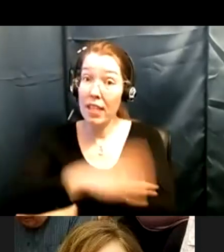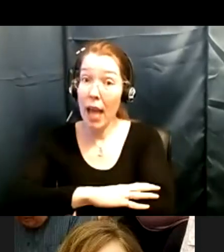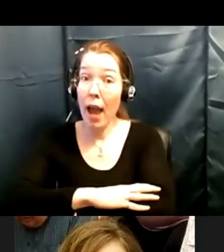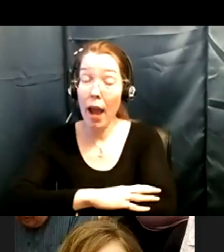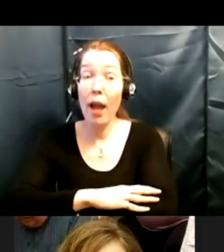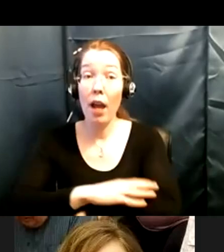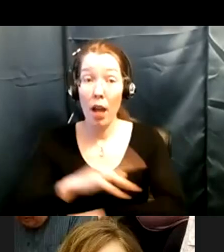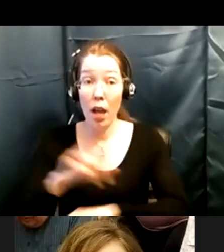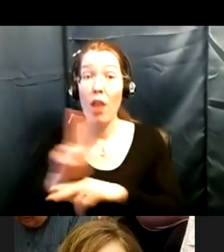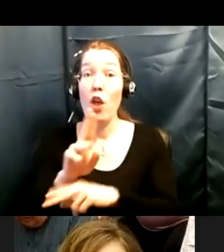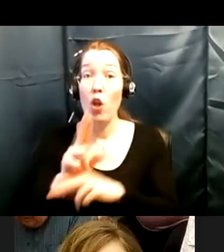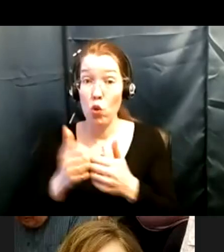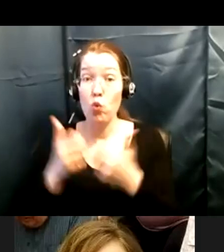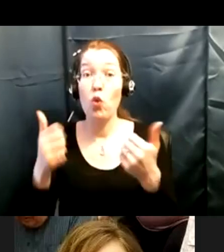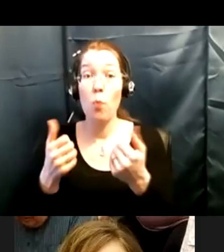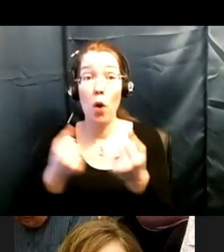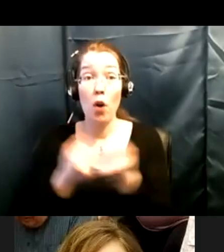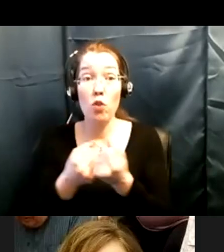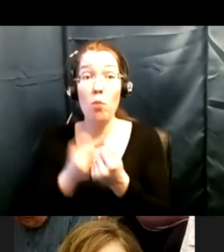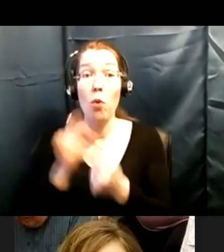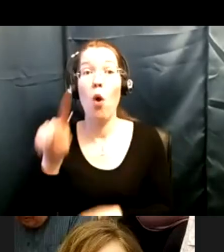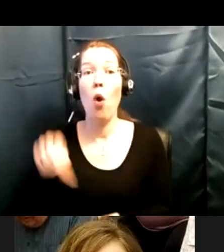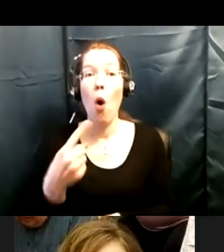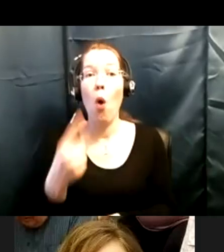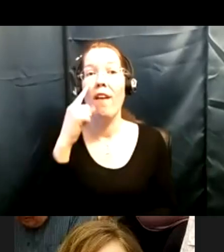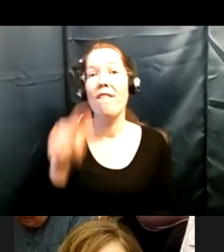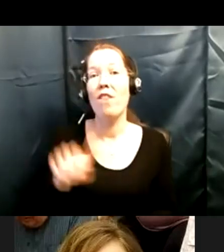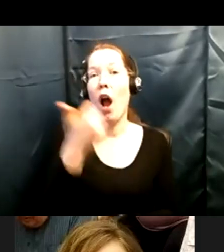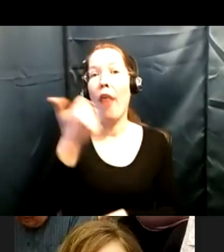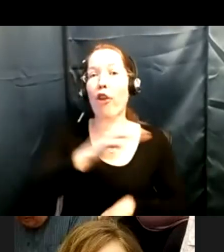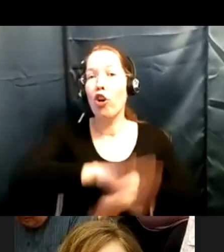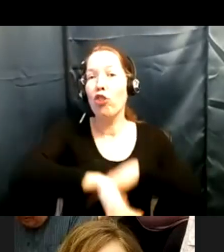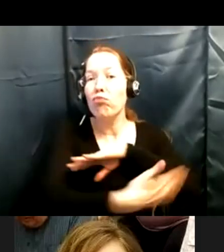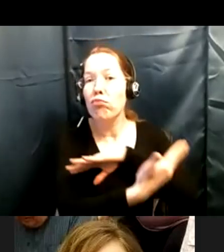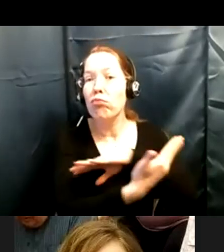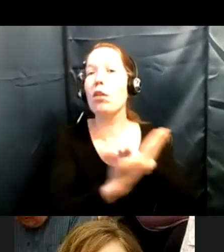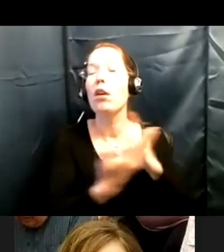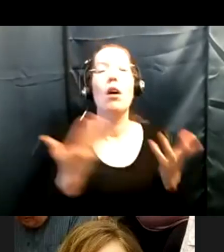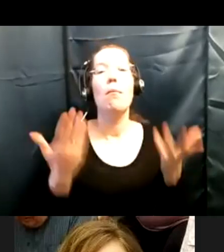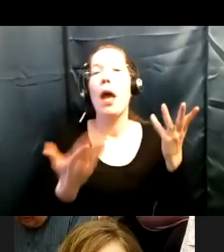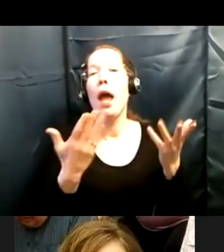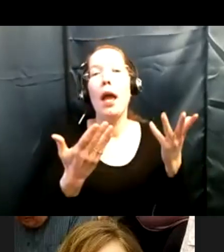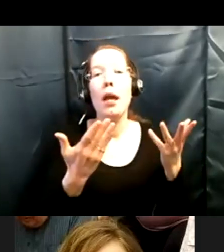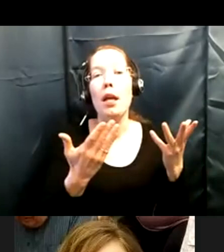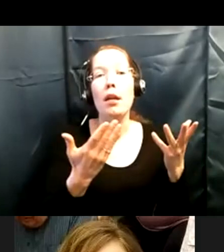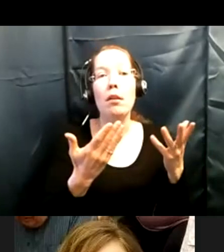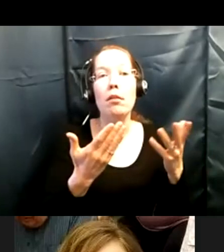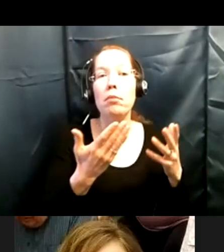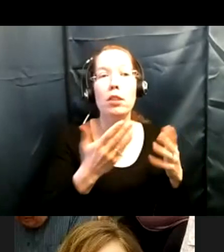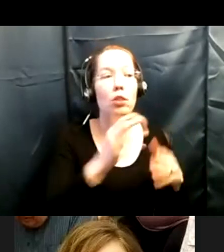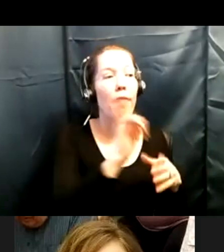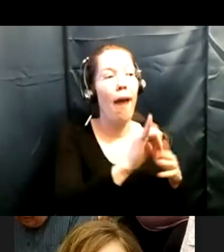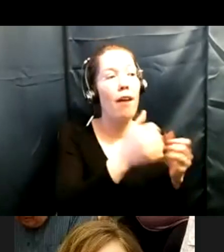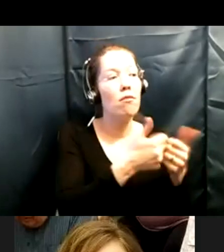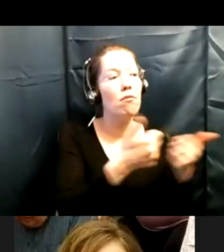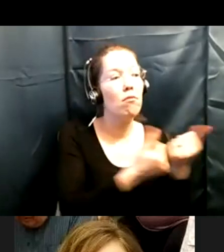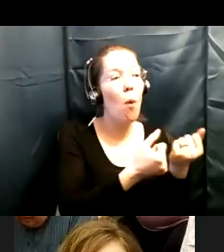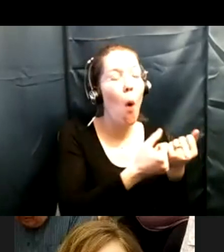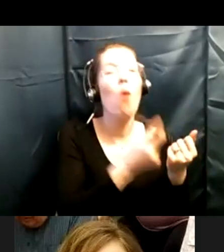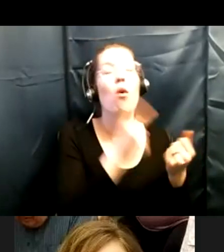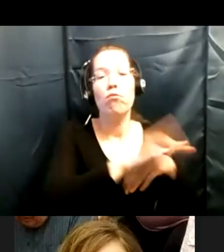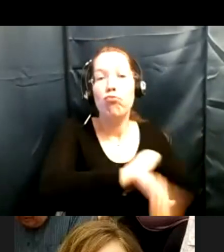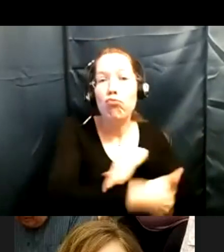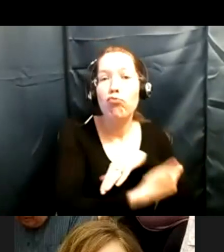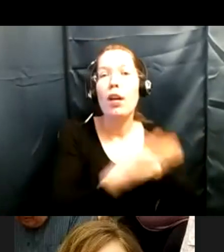use remote support service only for other hours of the day. Some people may just use it in the late evening instead of having direct care staff